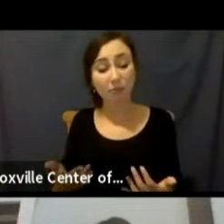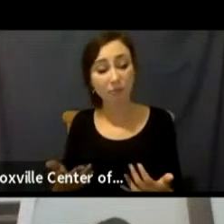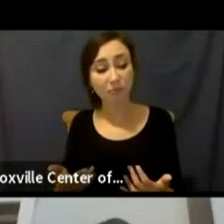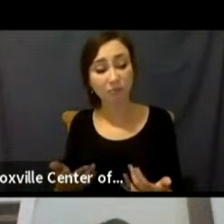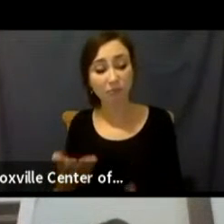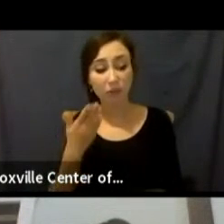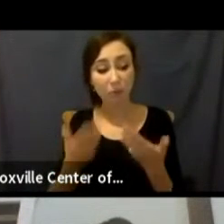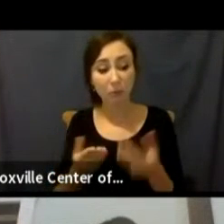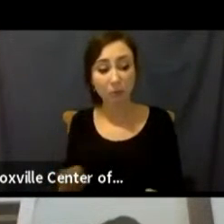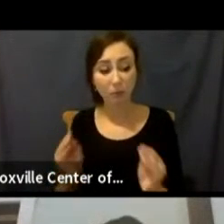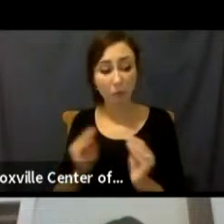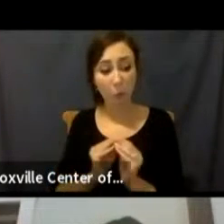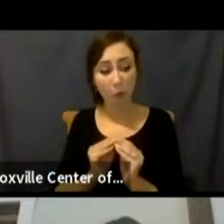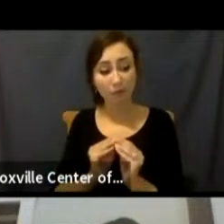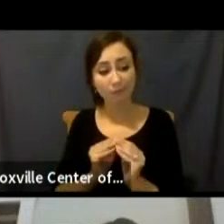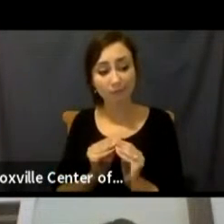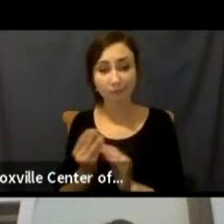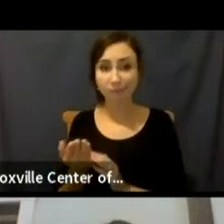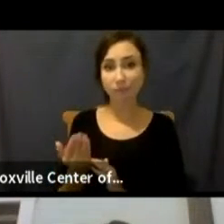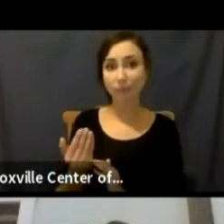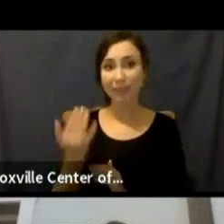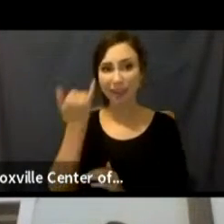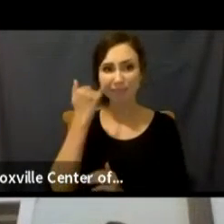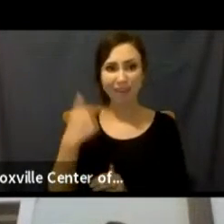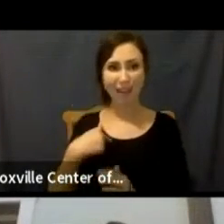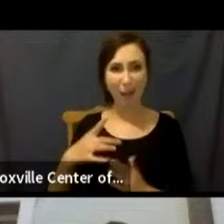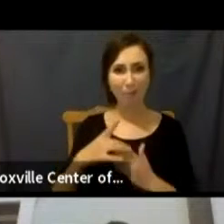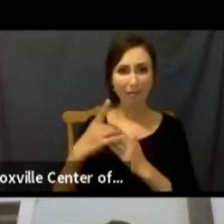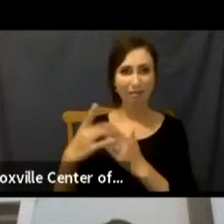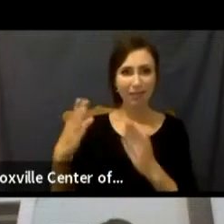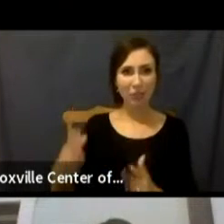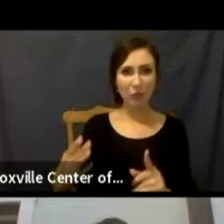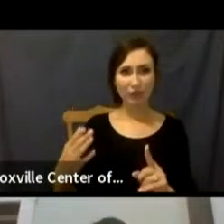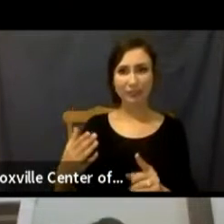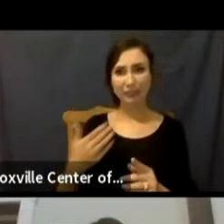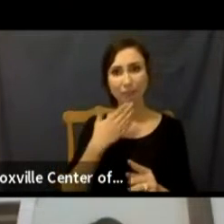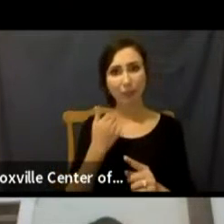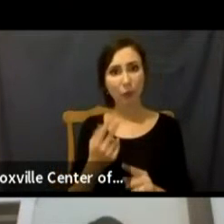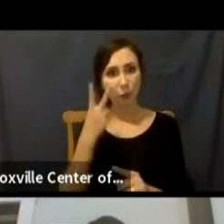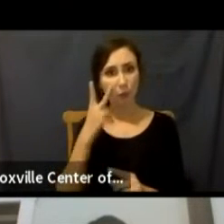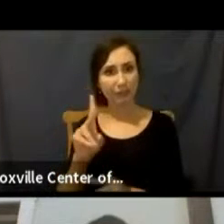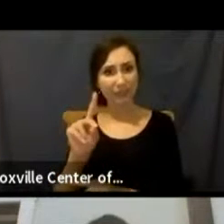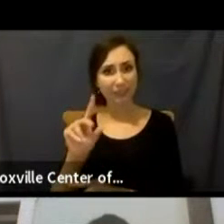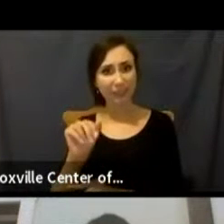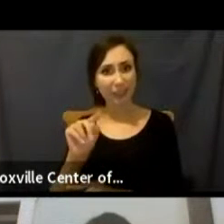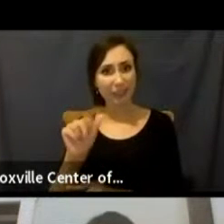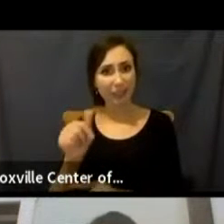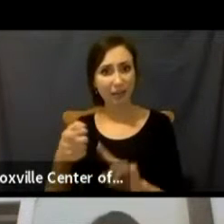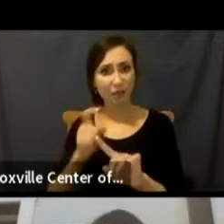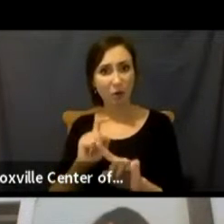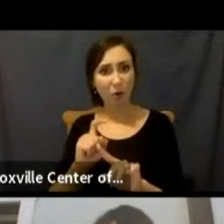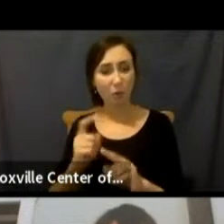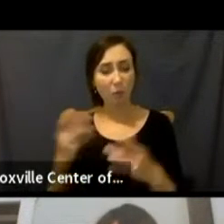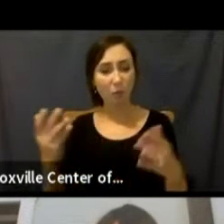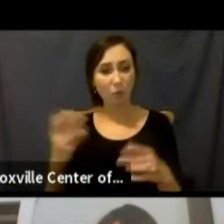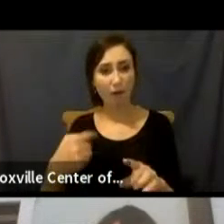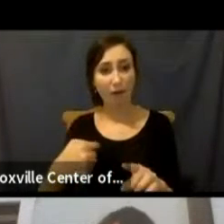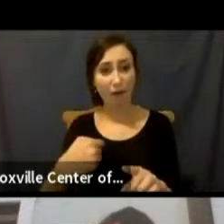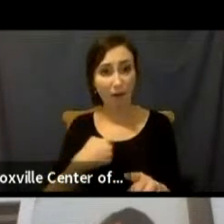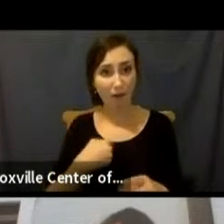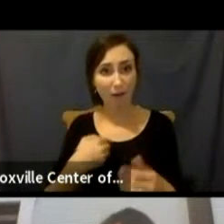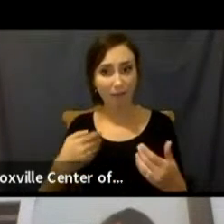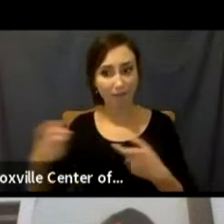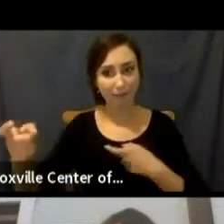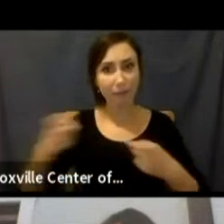might be more compelling. If I'm a leader, it's more compelling to see data about what I have leadership over